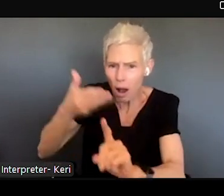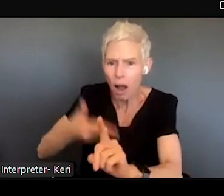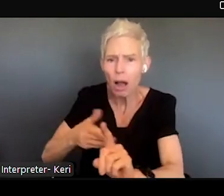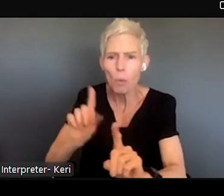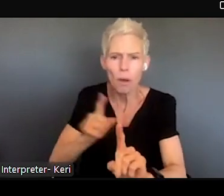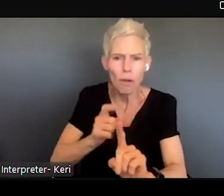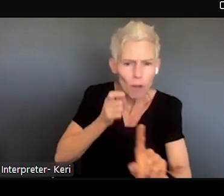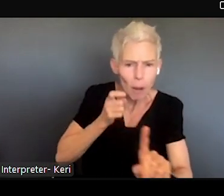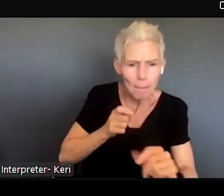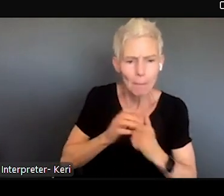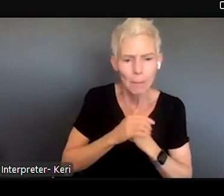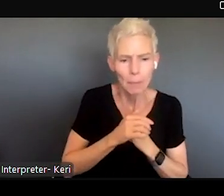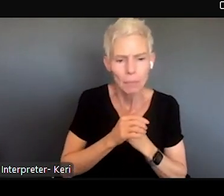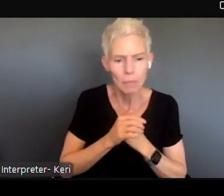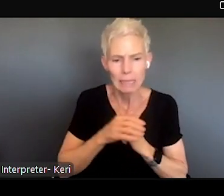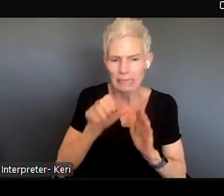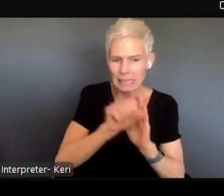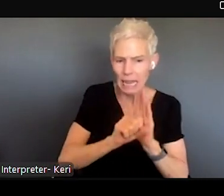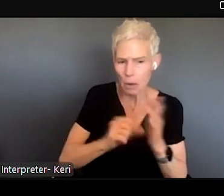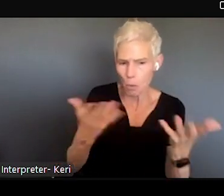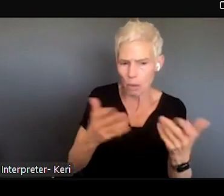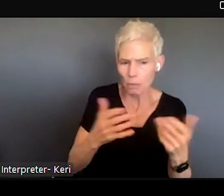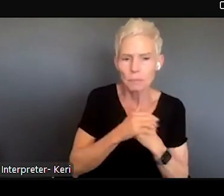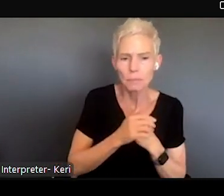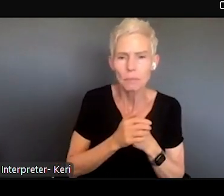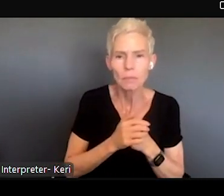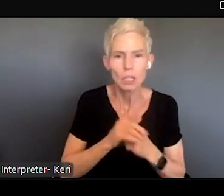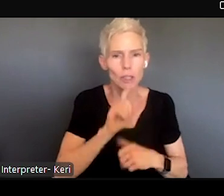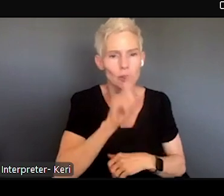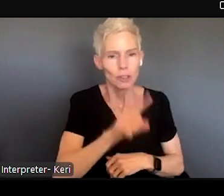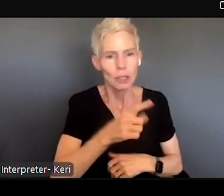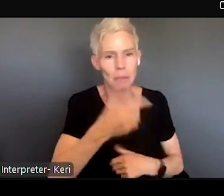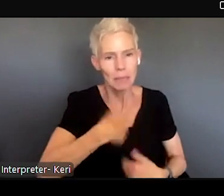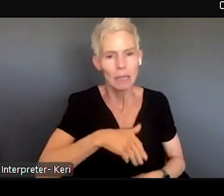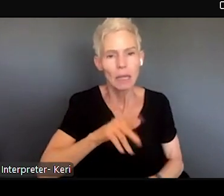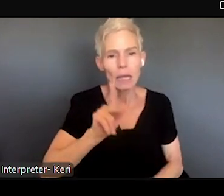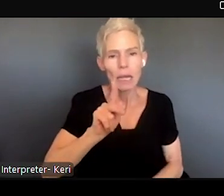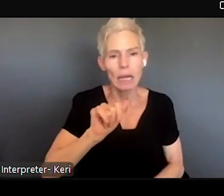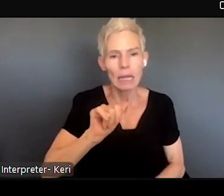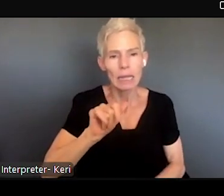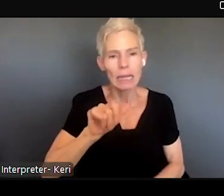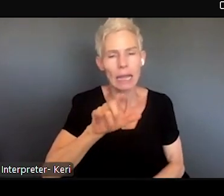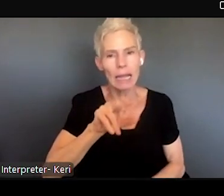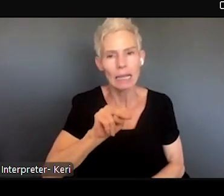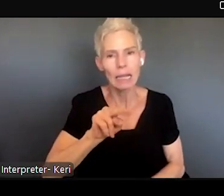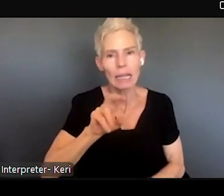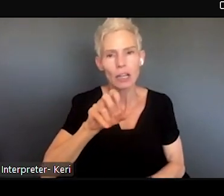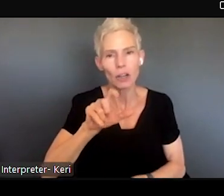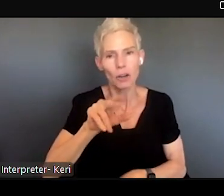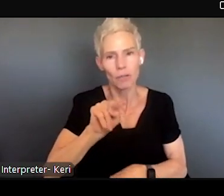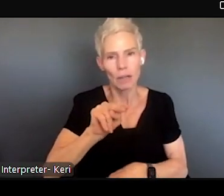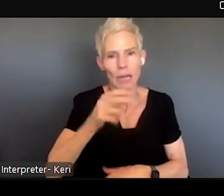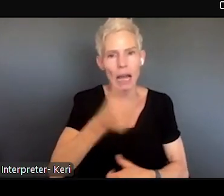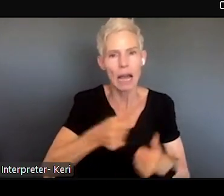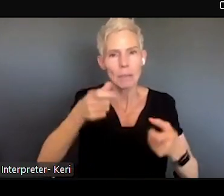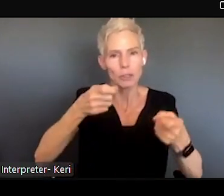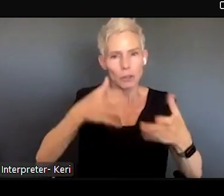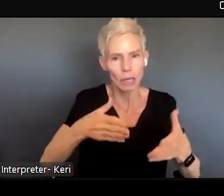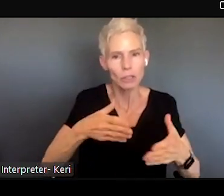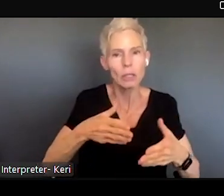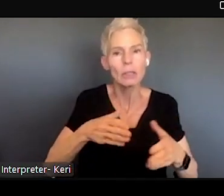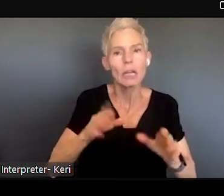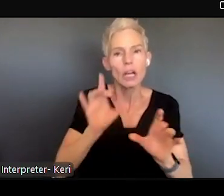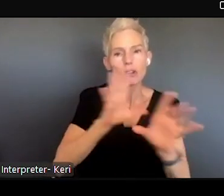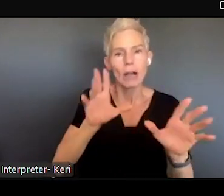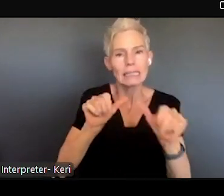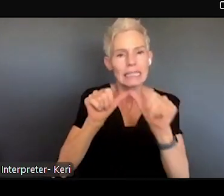you're from? What state? Sure, I can go first. Hi, Kaitlyn Ervin, Director of Crisis Continuum